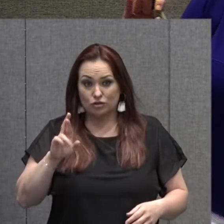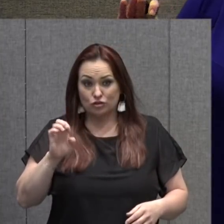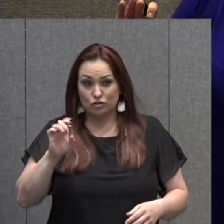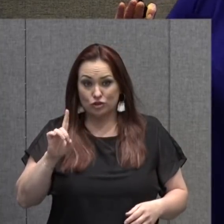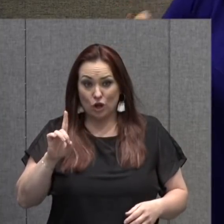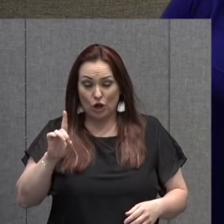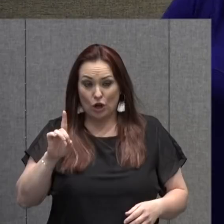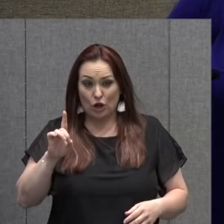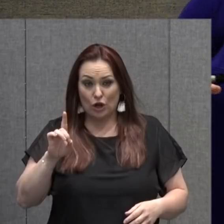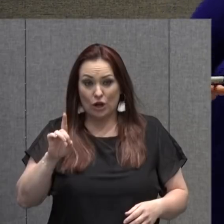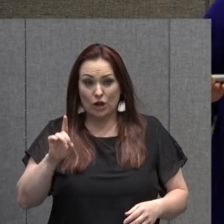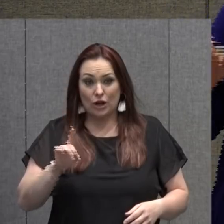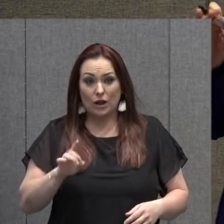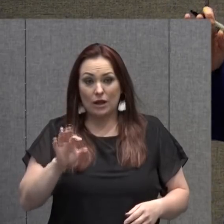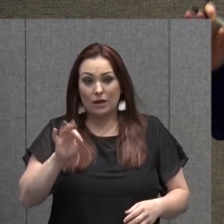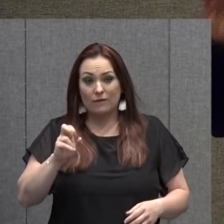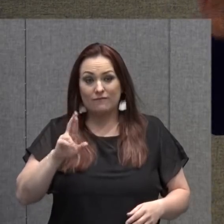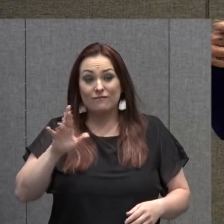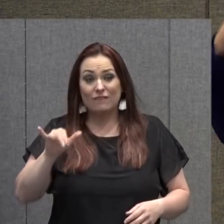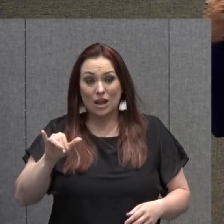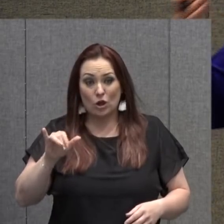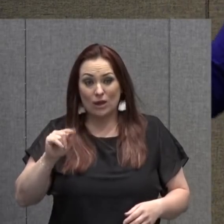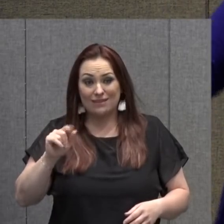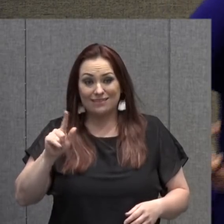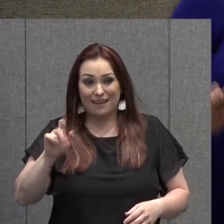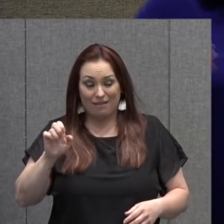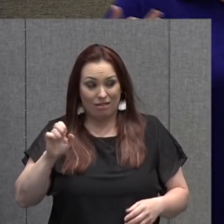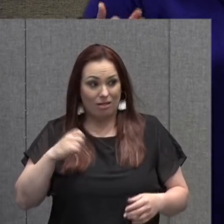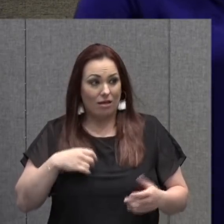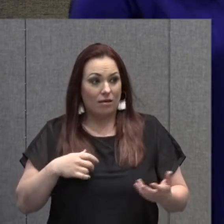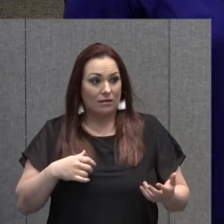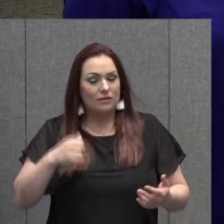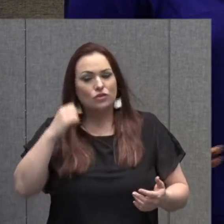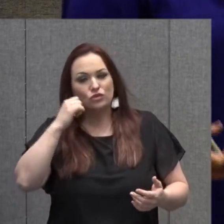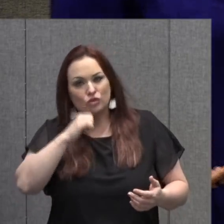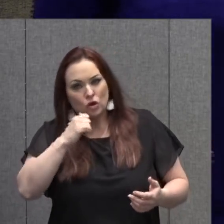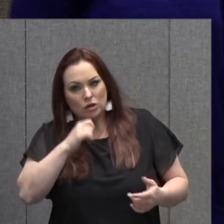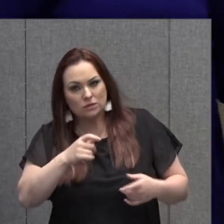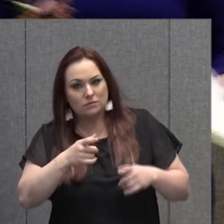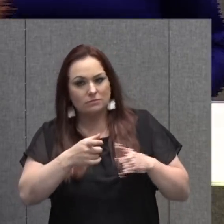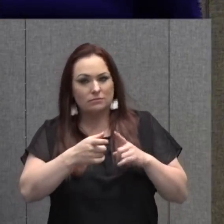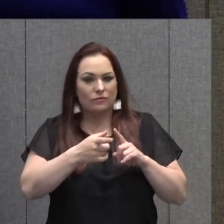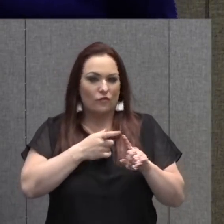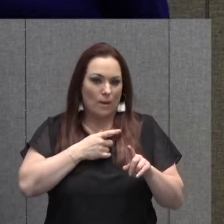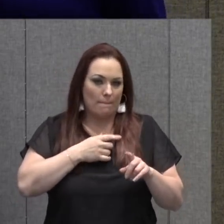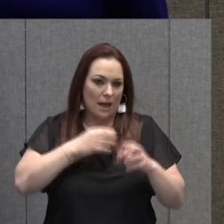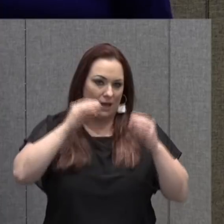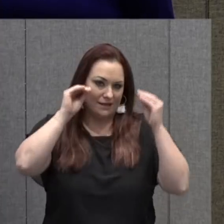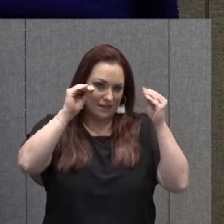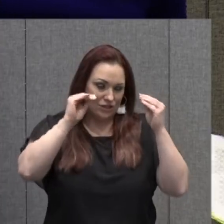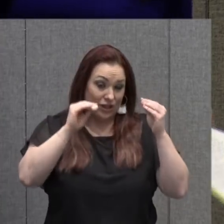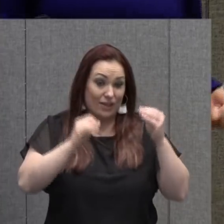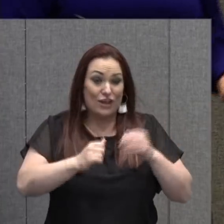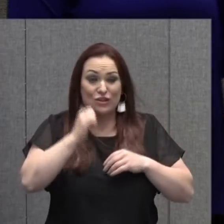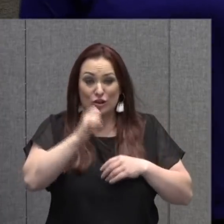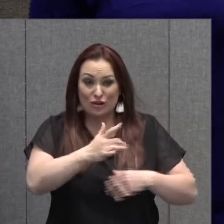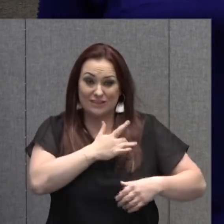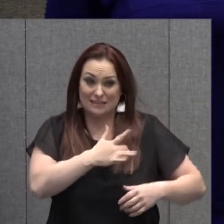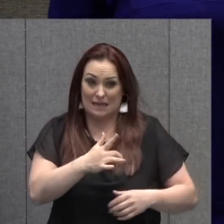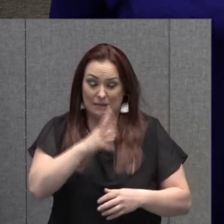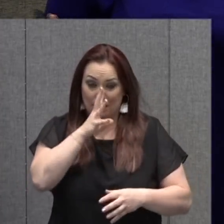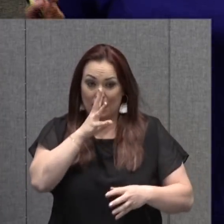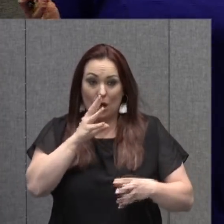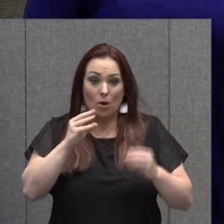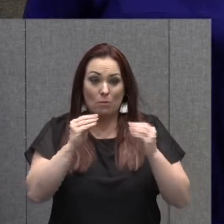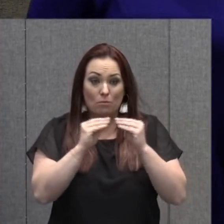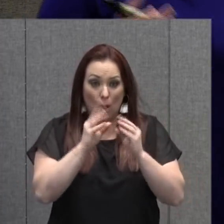the girls at home, I know, girls, from my teaching experience, I've seen a lot of girls get into my fairy tale lessons a little bit more than